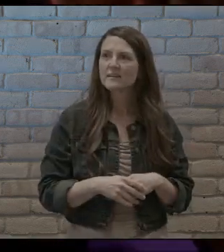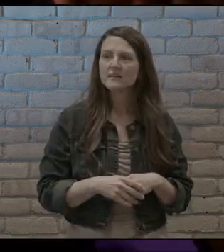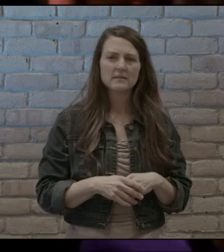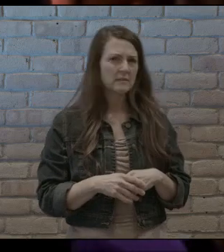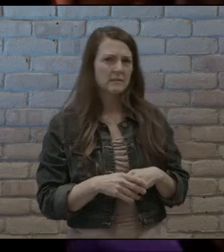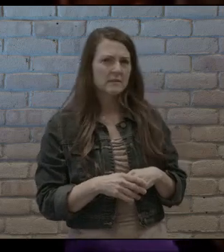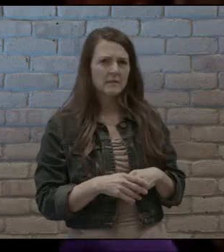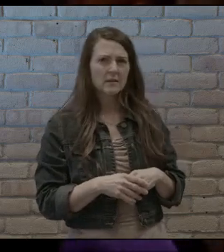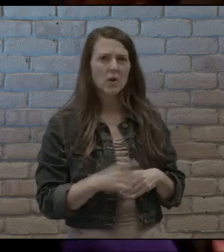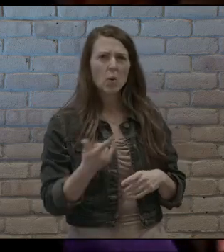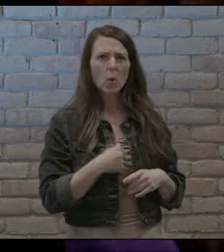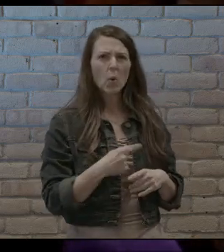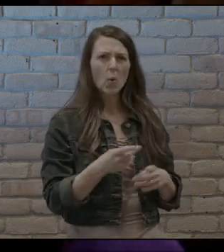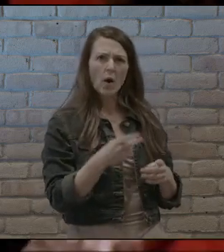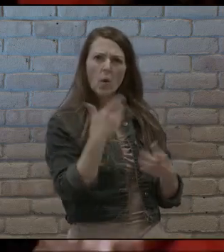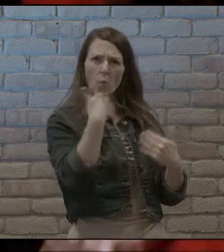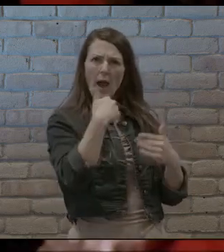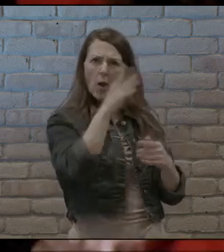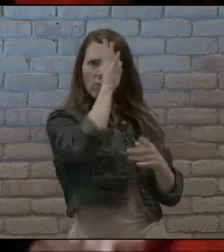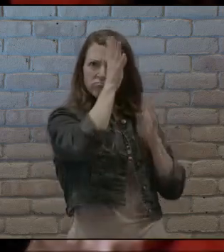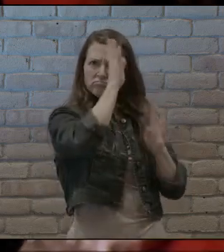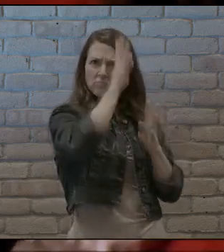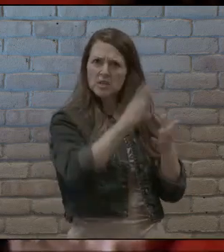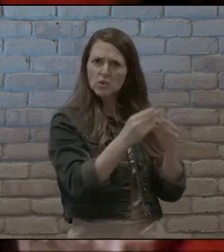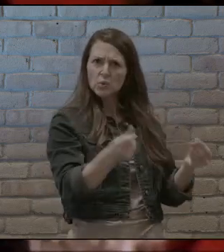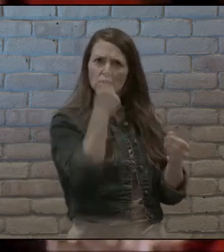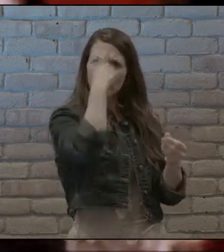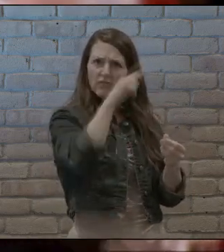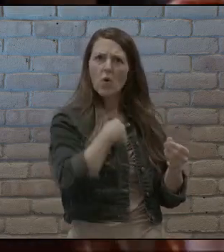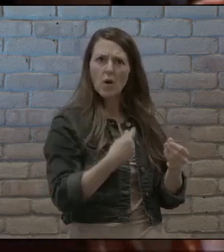What an inspired solution to man's plate dispensing problems.